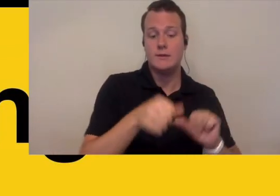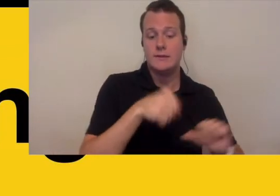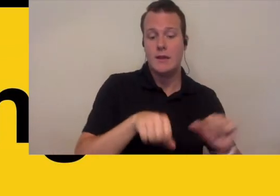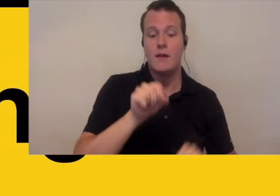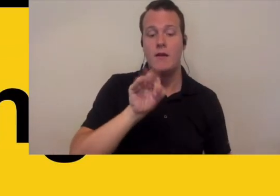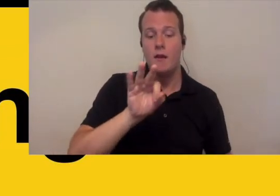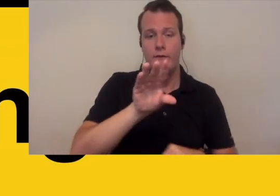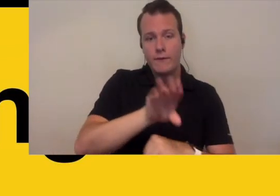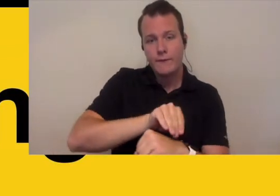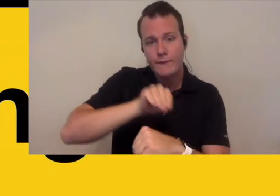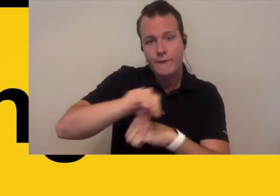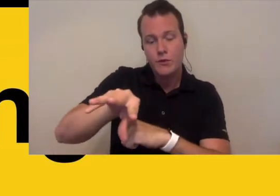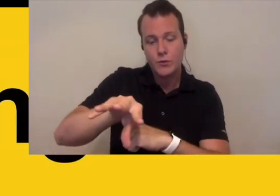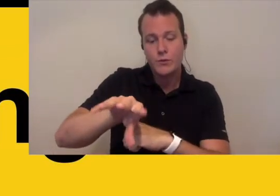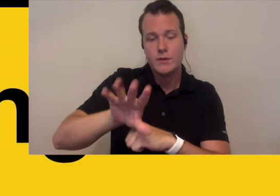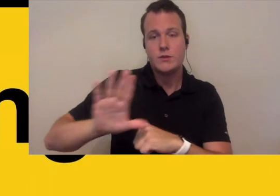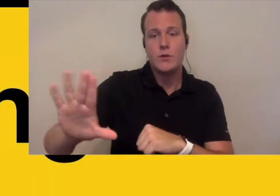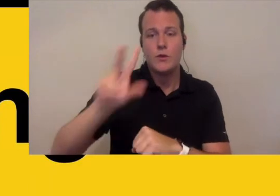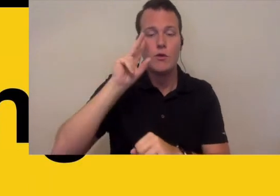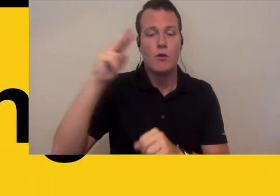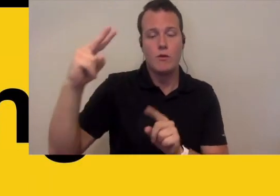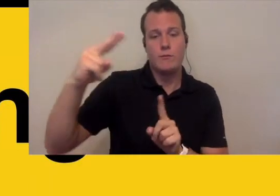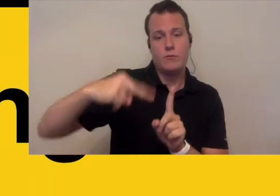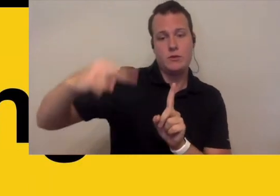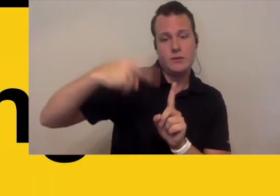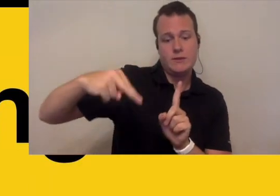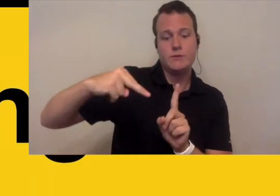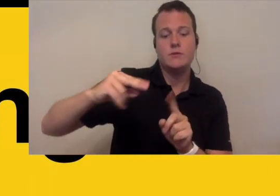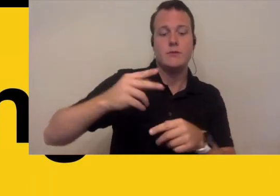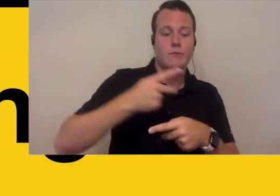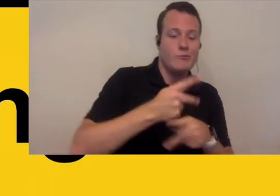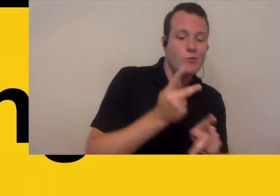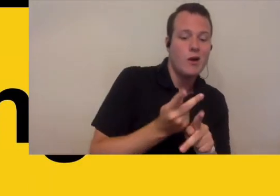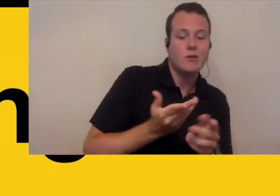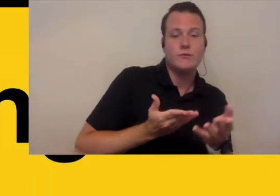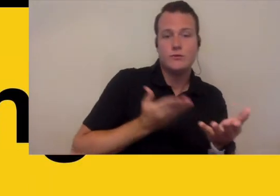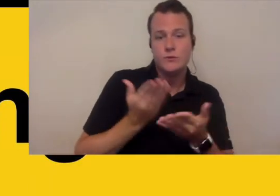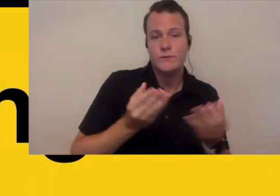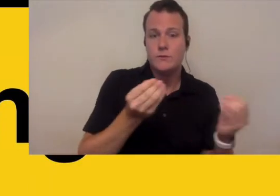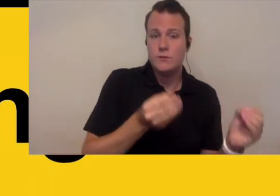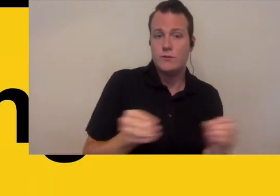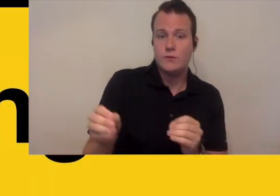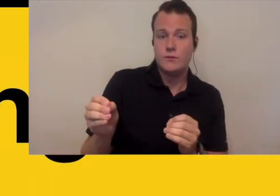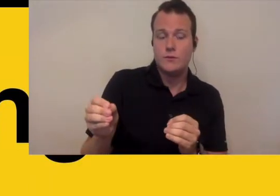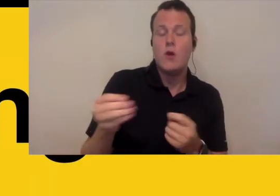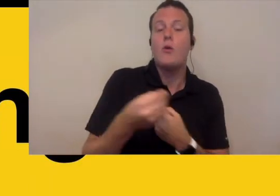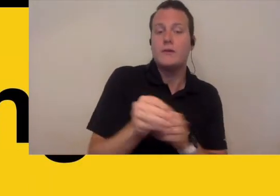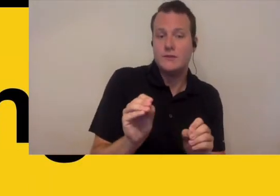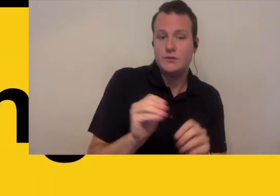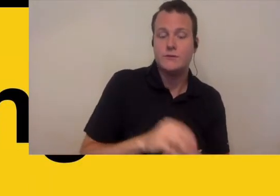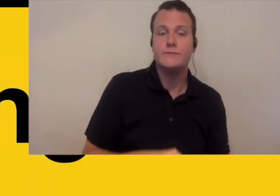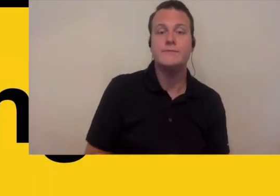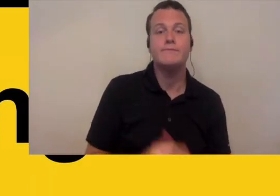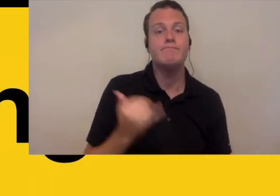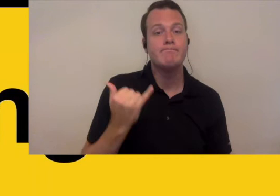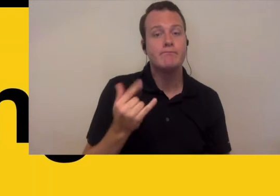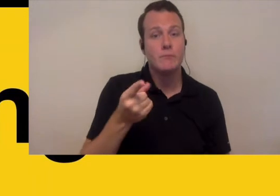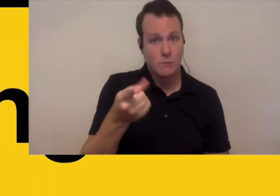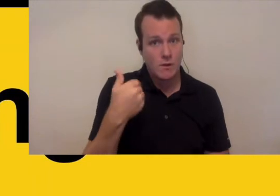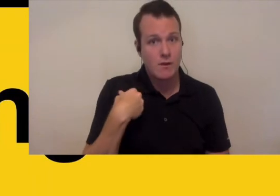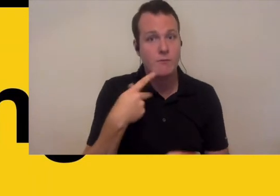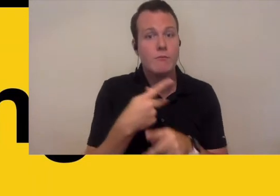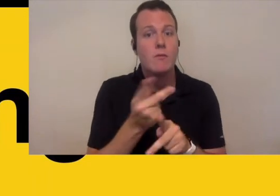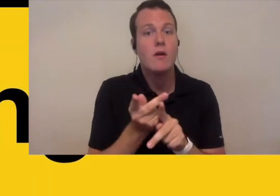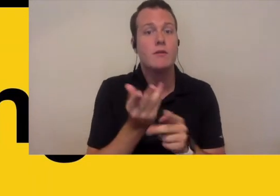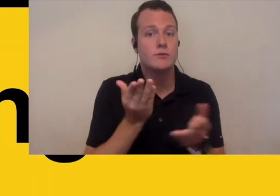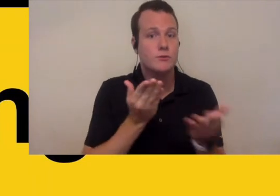science of influencing perception about a product, service, or organization. And you have a product, you